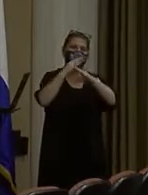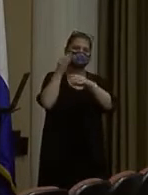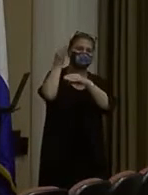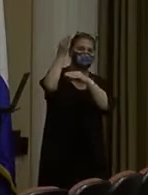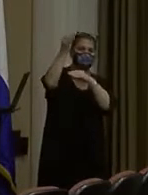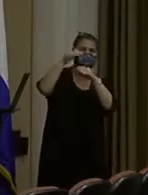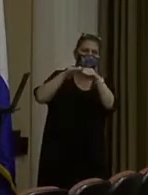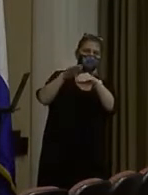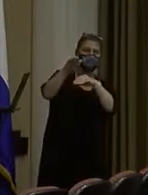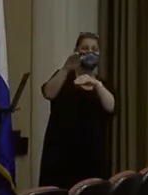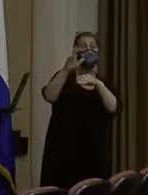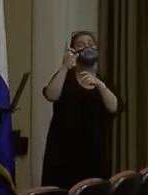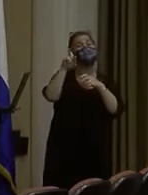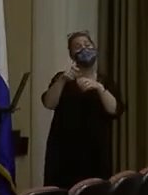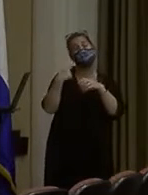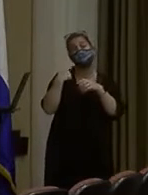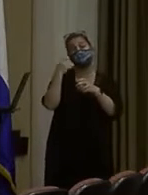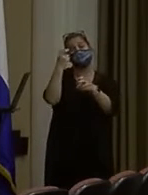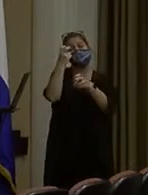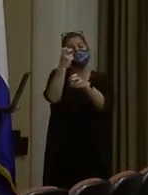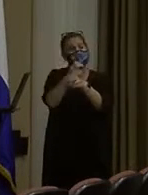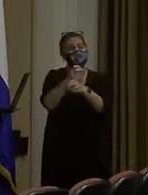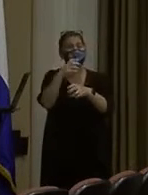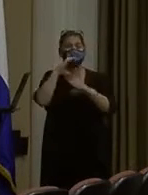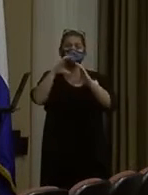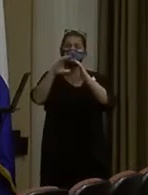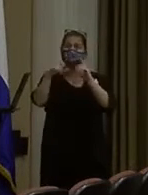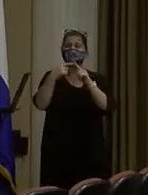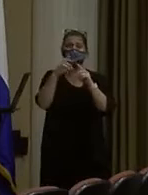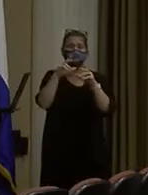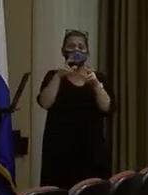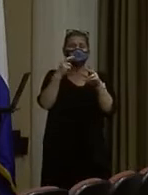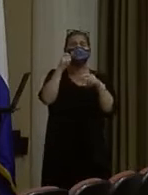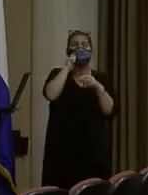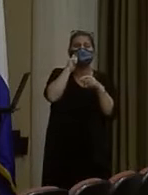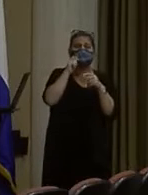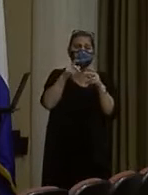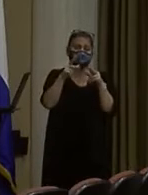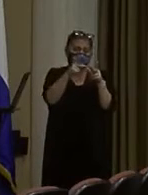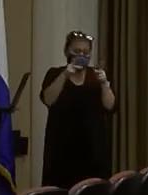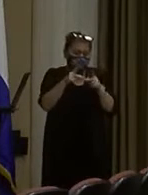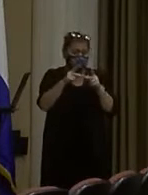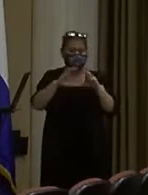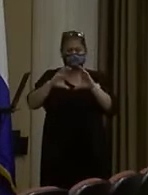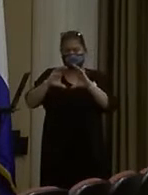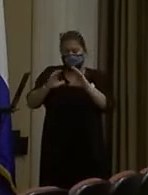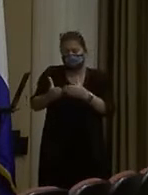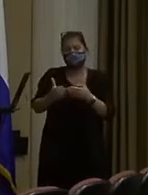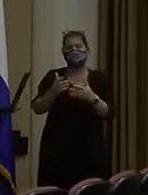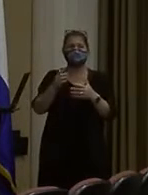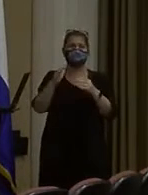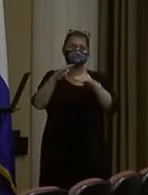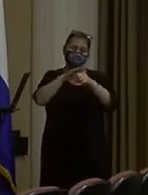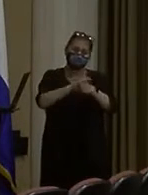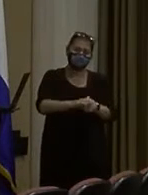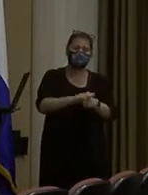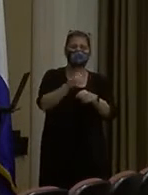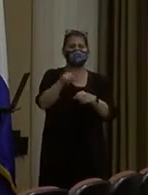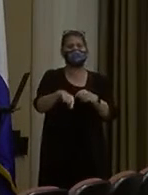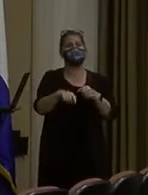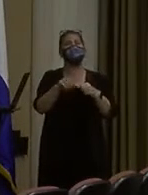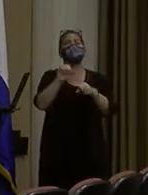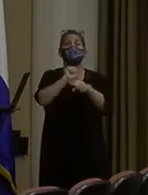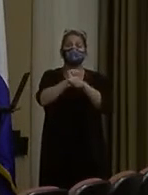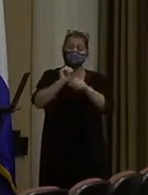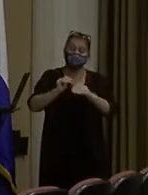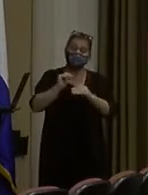We've got to have these tough conversations around race, place, and class. We have to. We have to